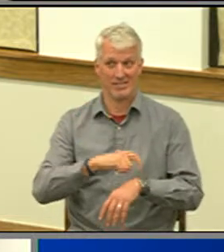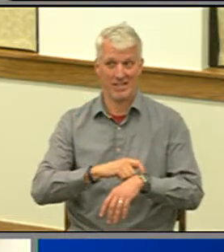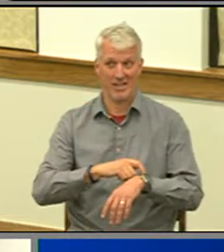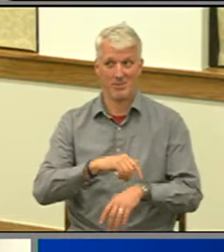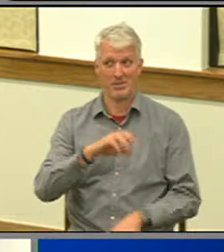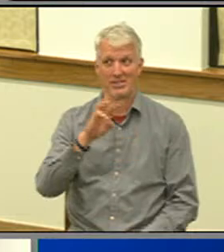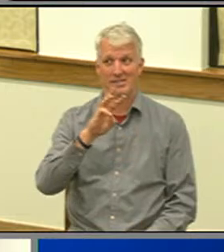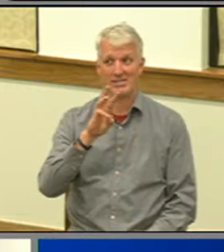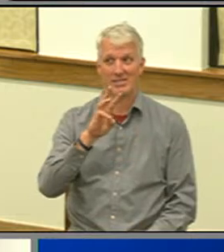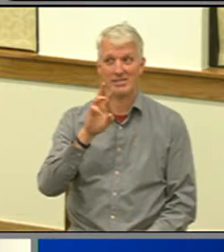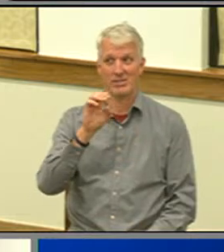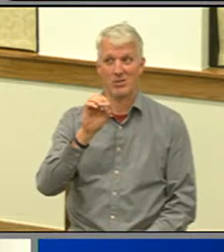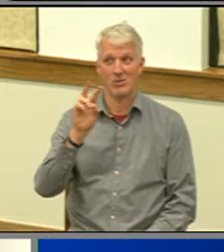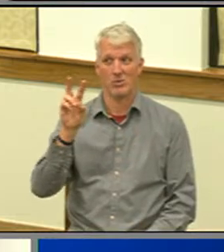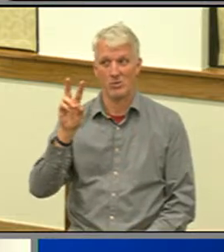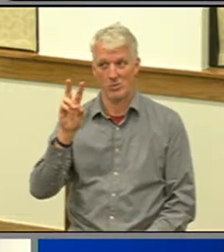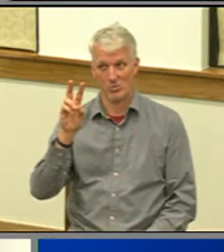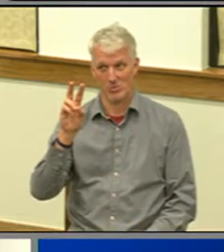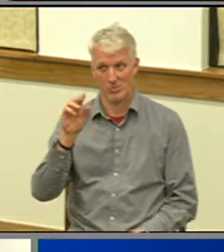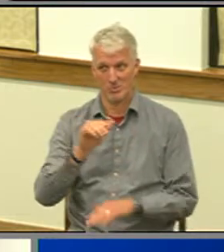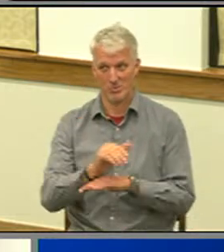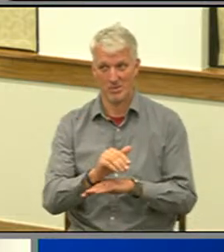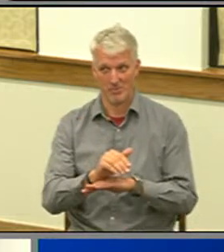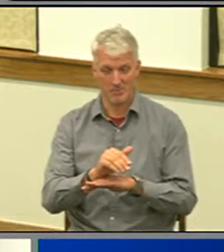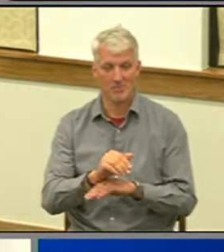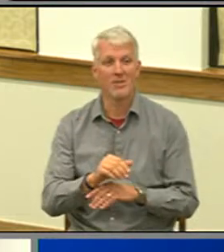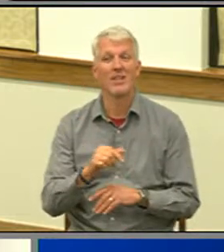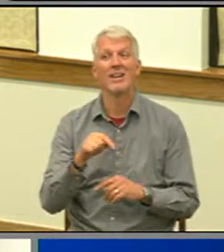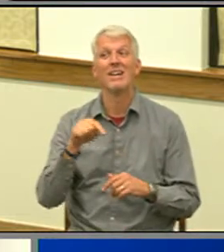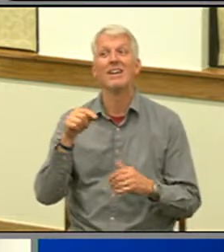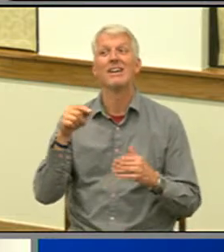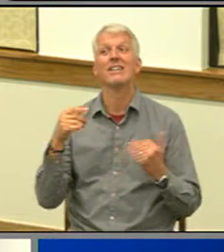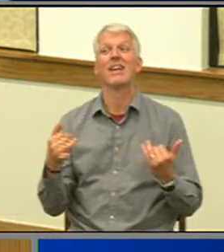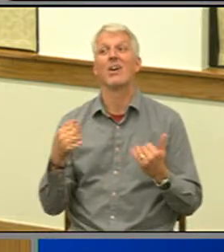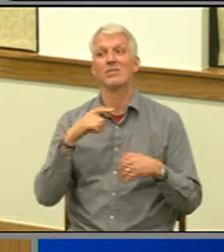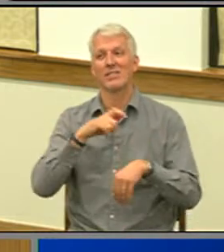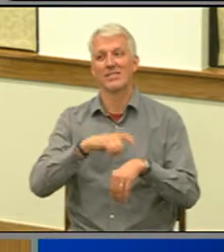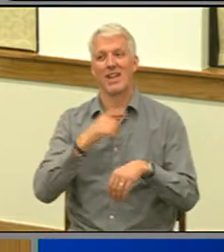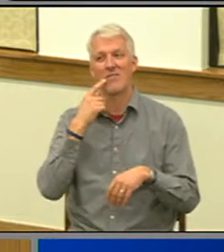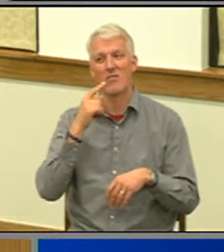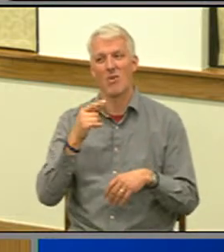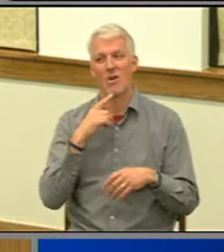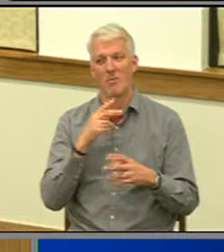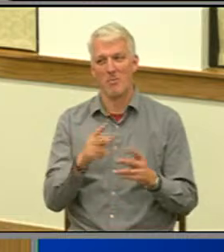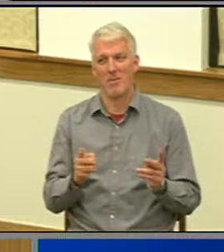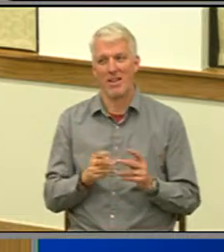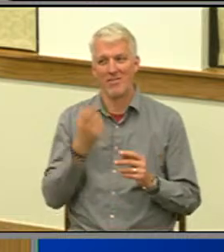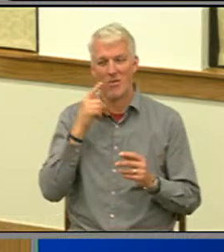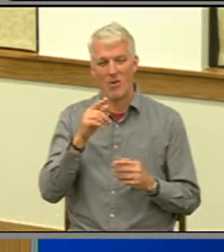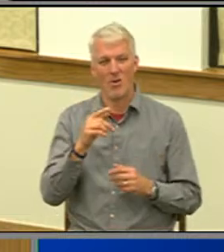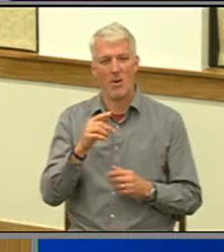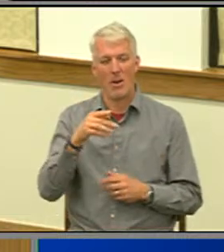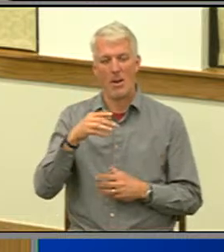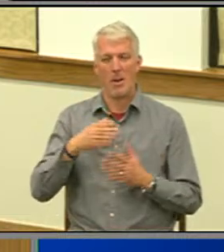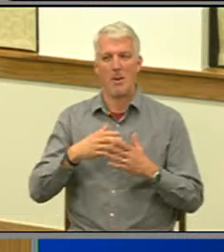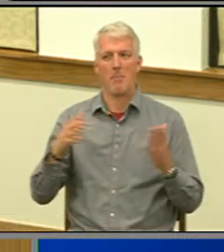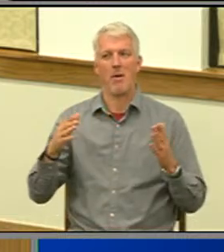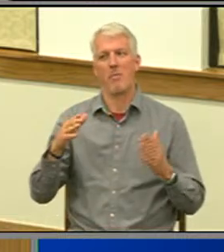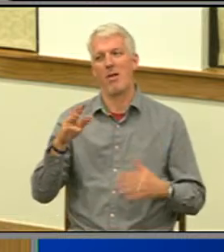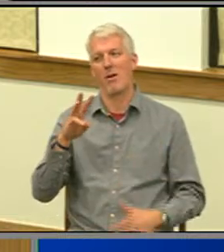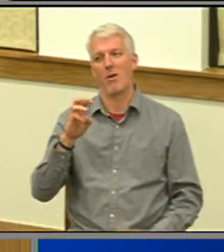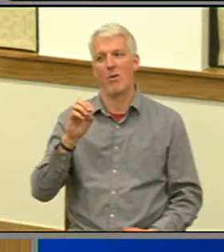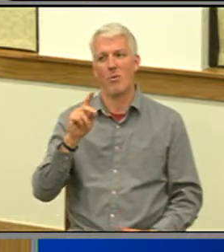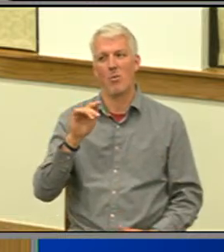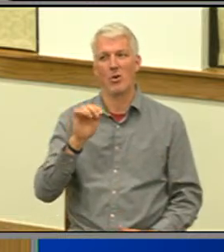is 6:02 p.m. This is the time and place for the Public Works Virtual Committee meetings for